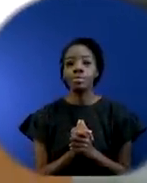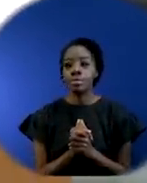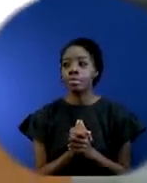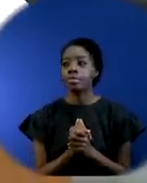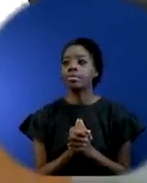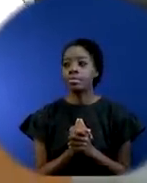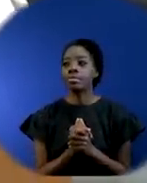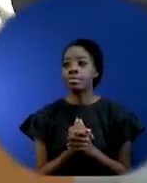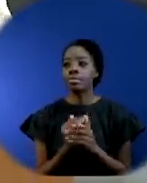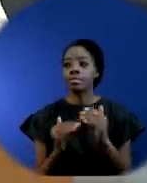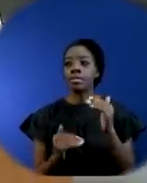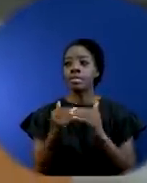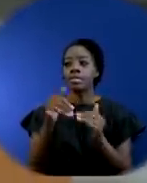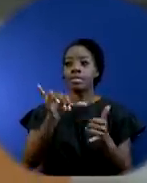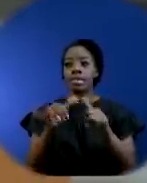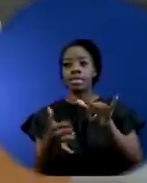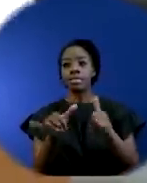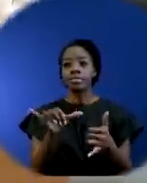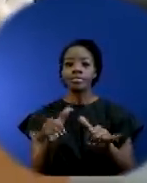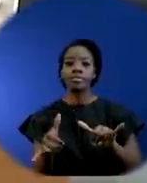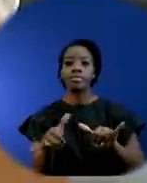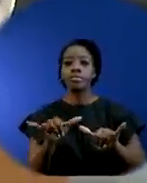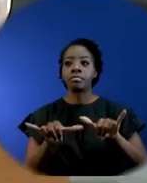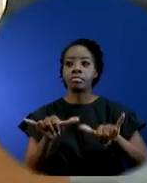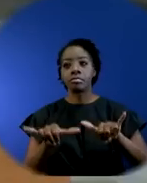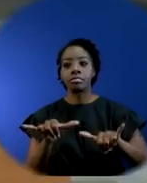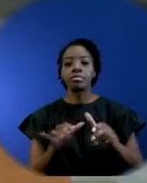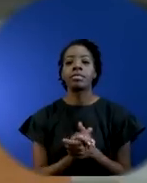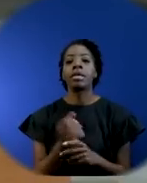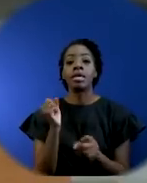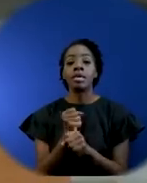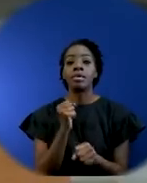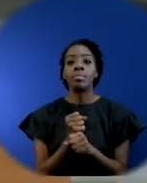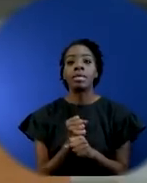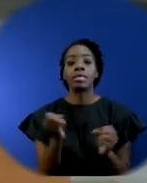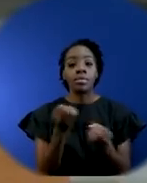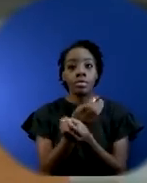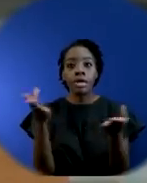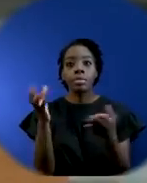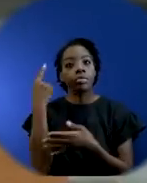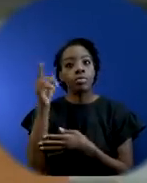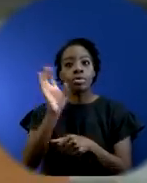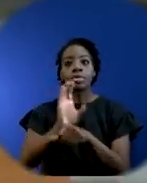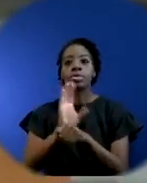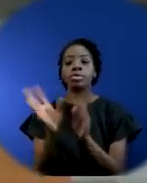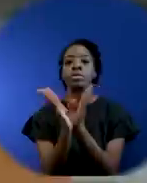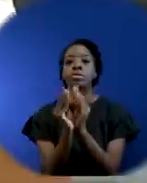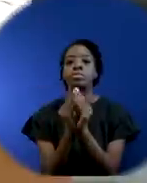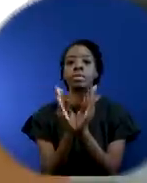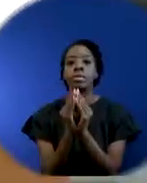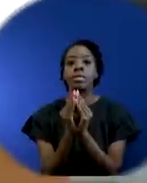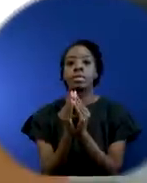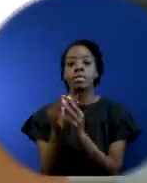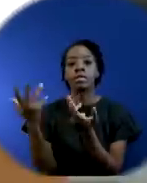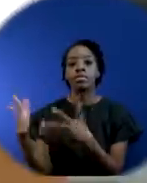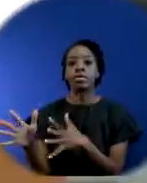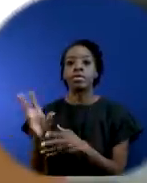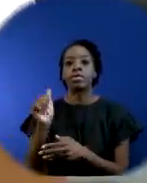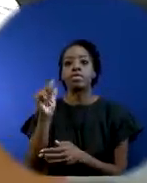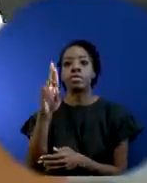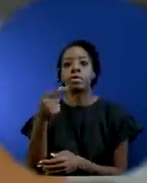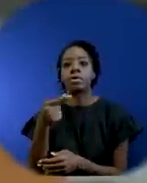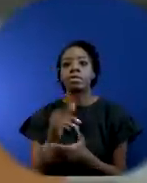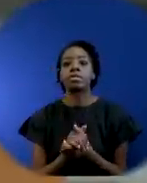the criteria, so we can vet those persons and make them available for our church meeting at the end of August. And so